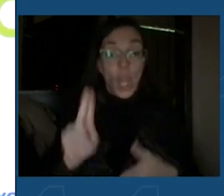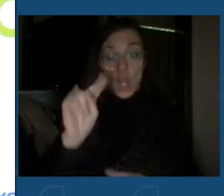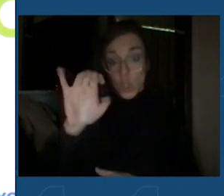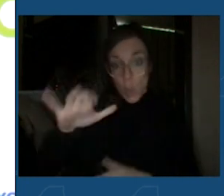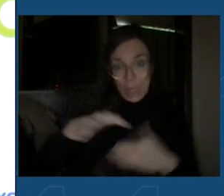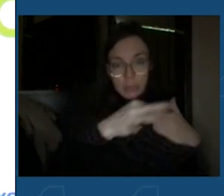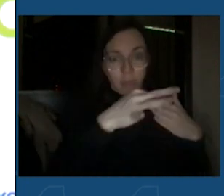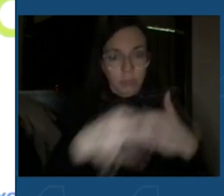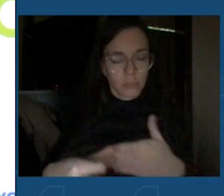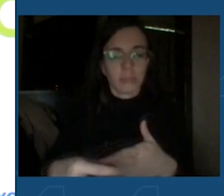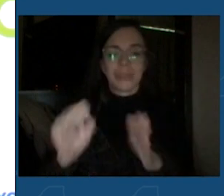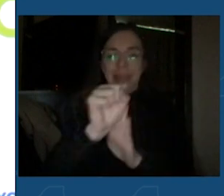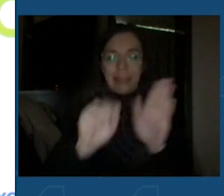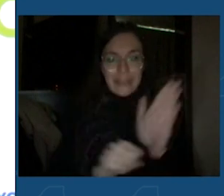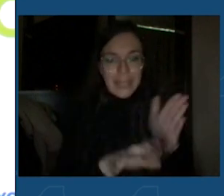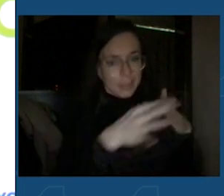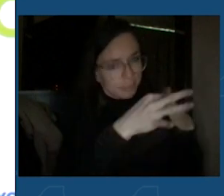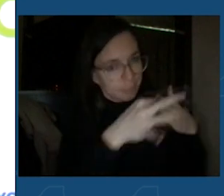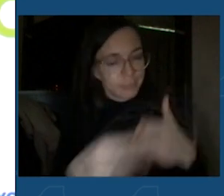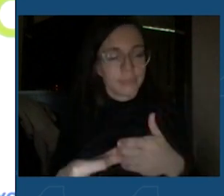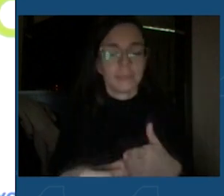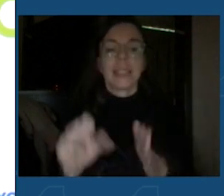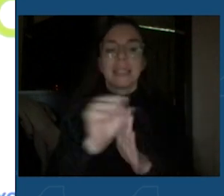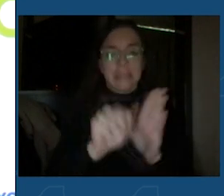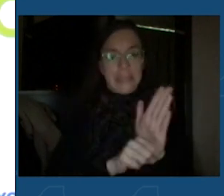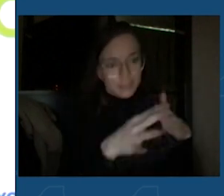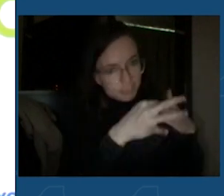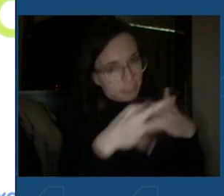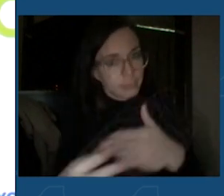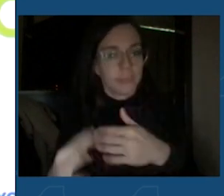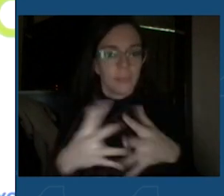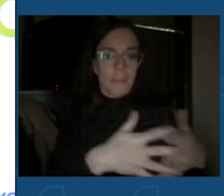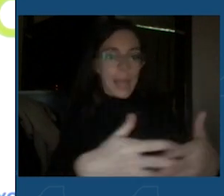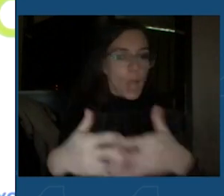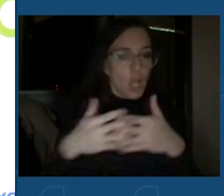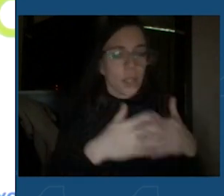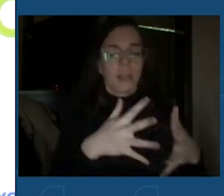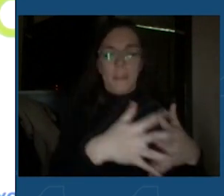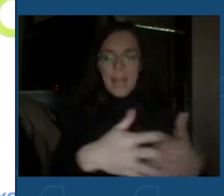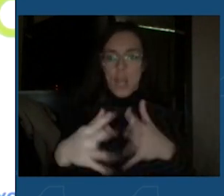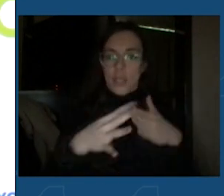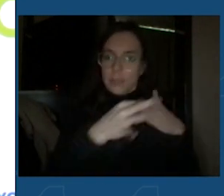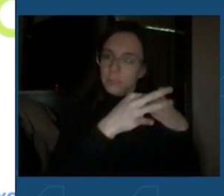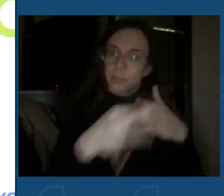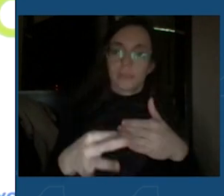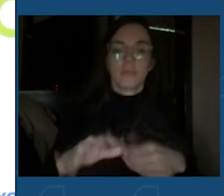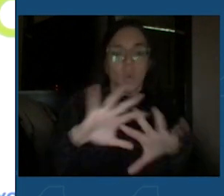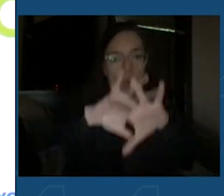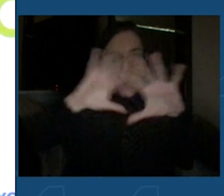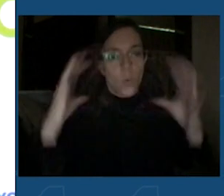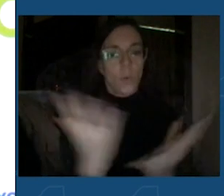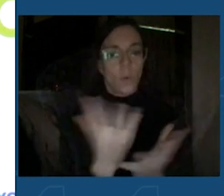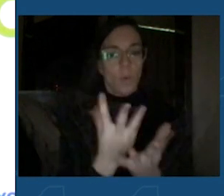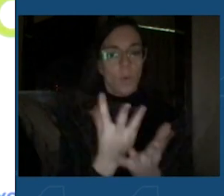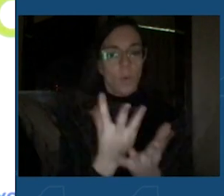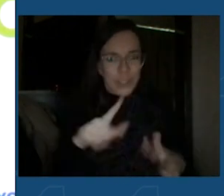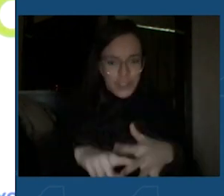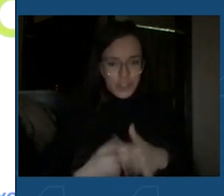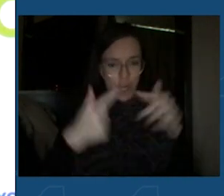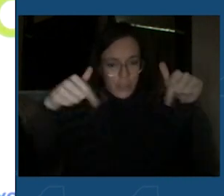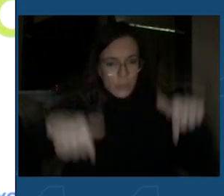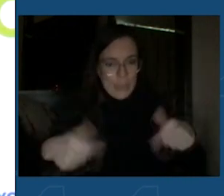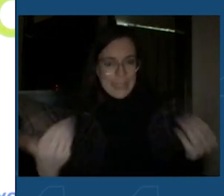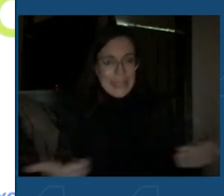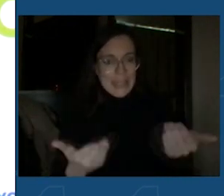the state. The way goes the state, goes America. The way goes America, goes the globe. It starts right here. This is a